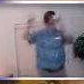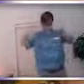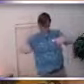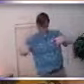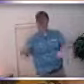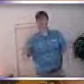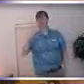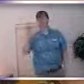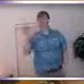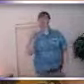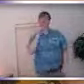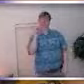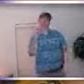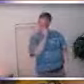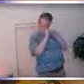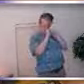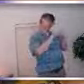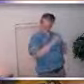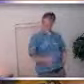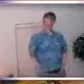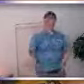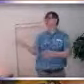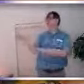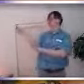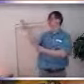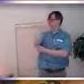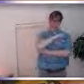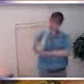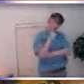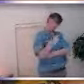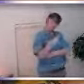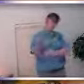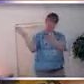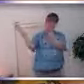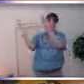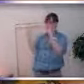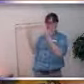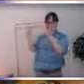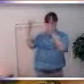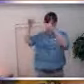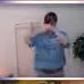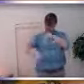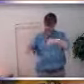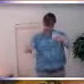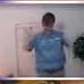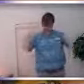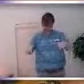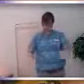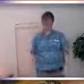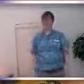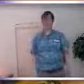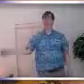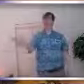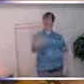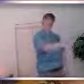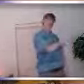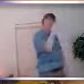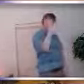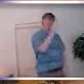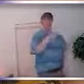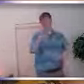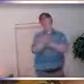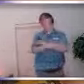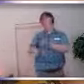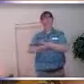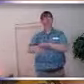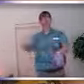one ad said that we needed to come down here to be love, and we said, well, yeah, that's what we are. That's a no-brainer.